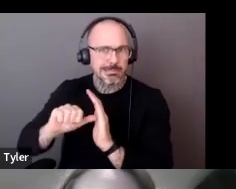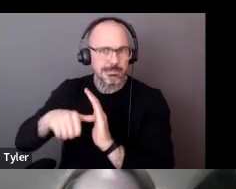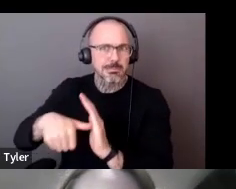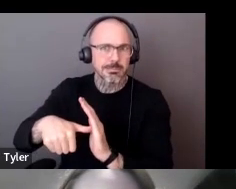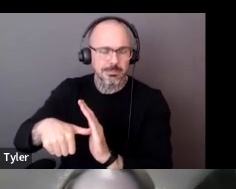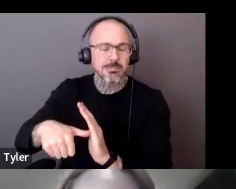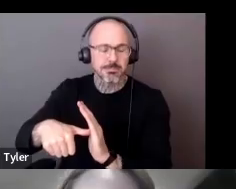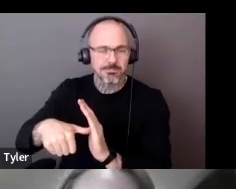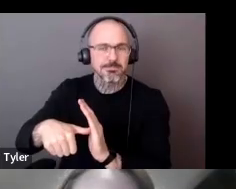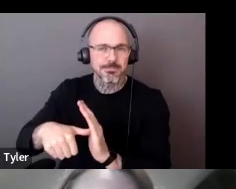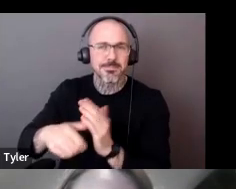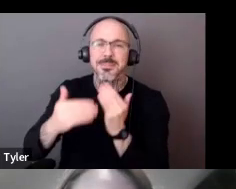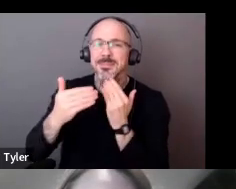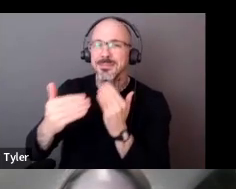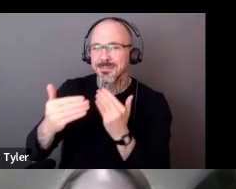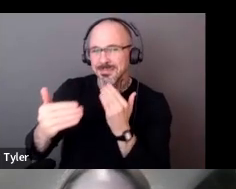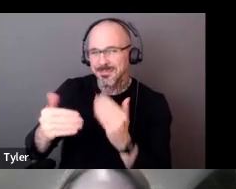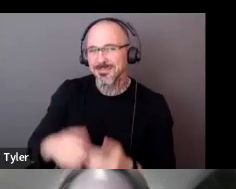Brianne. Really appreciate it.